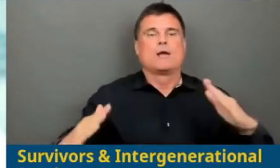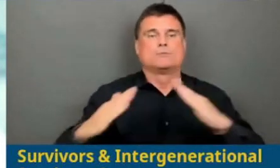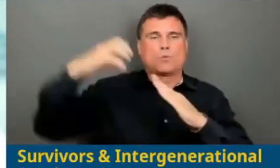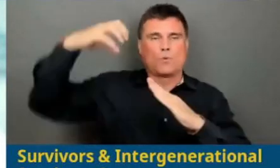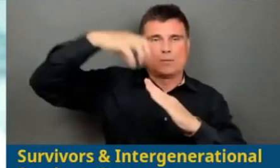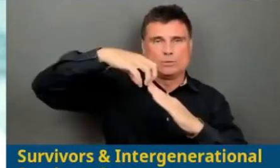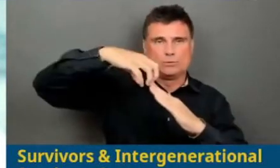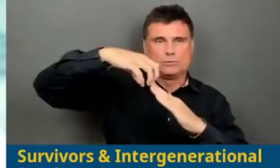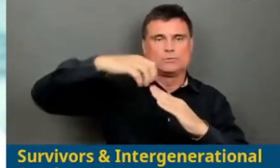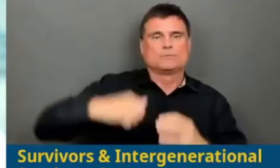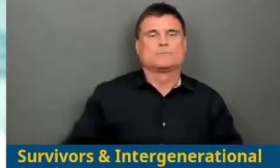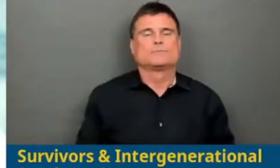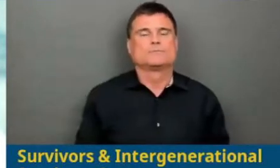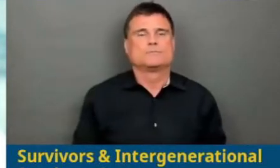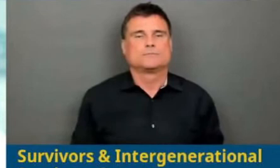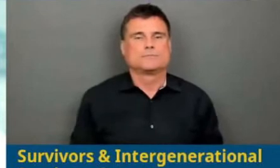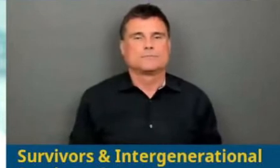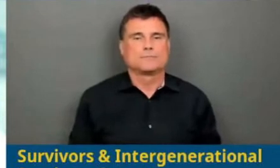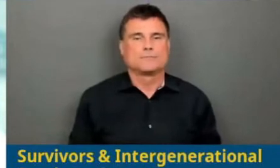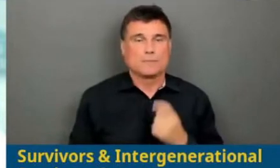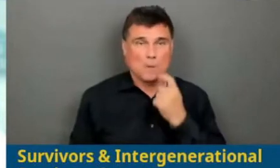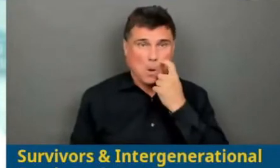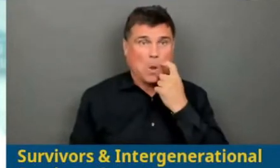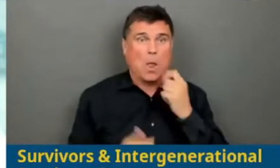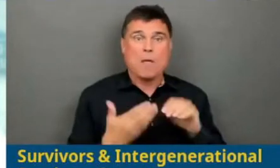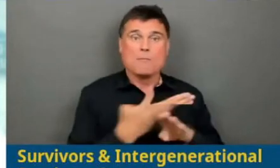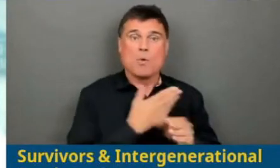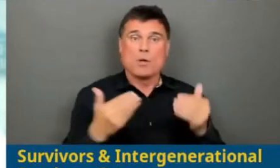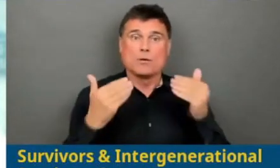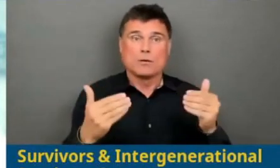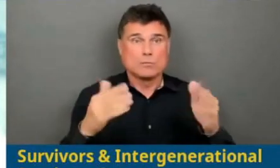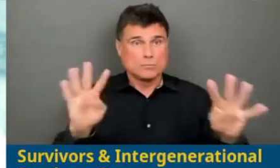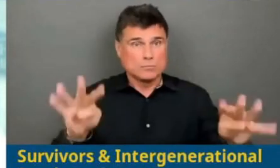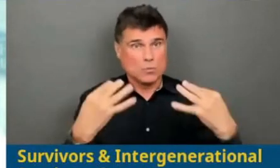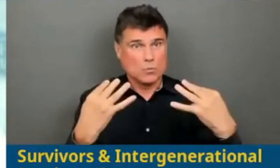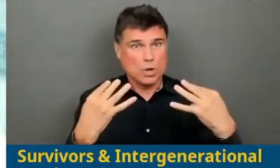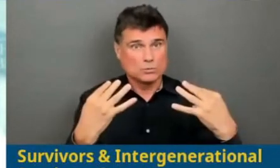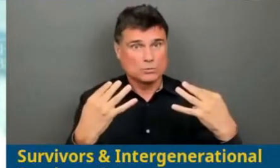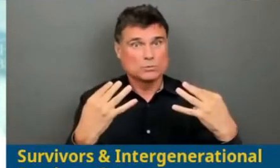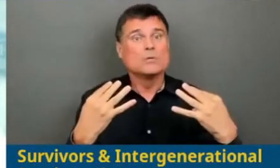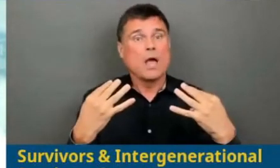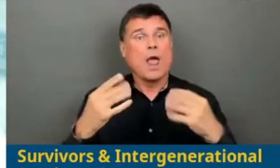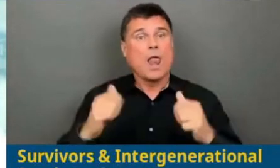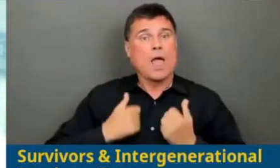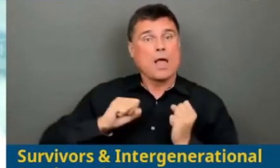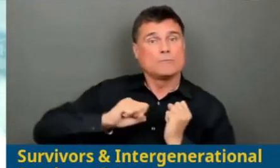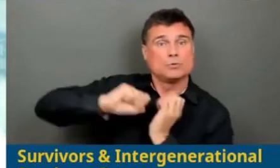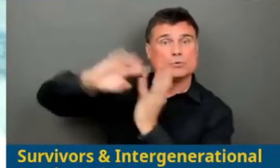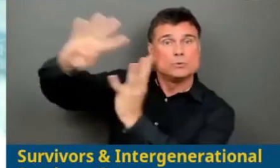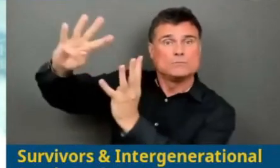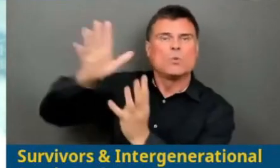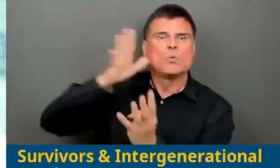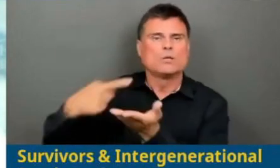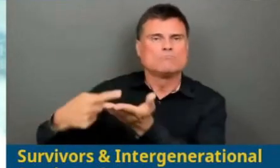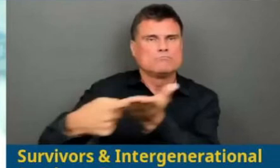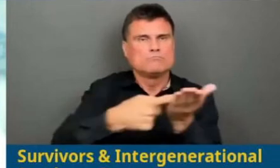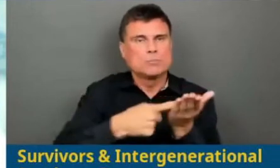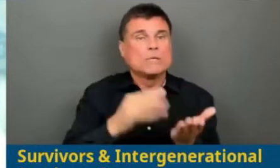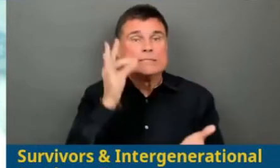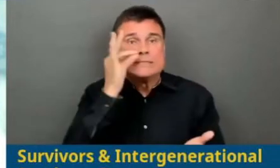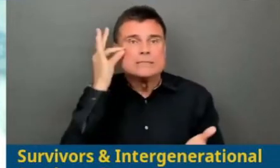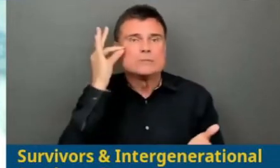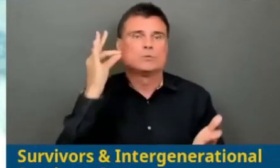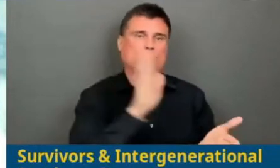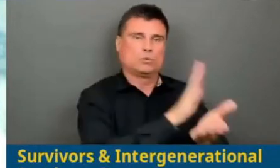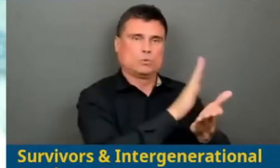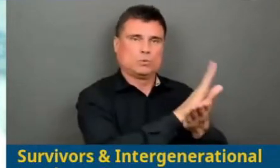I want to let people know who are watching on the live stream that we will be talking about residential schools today.